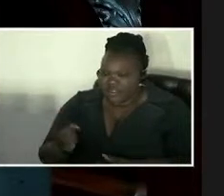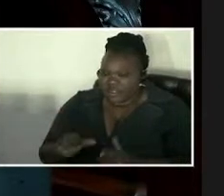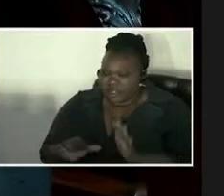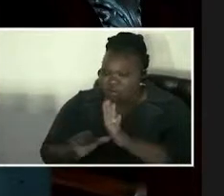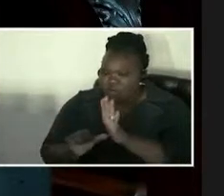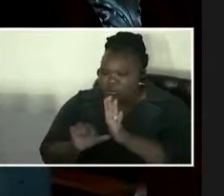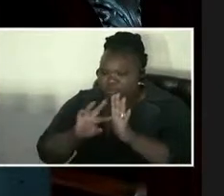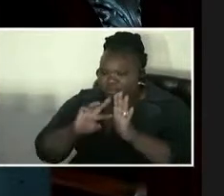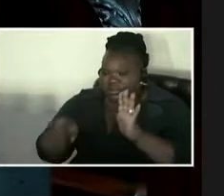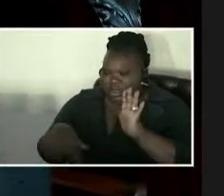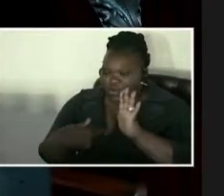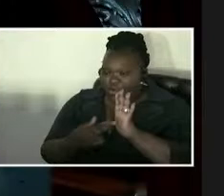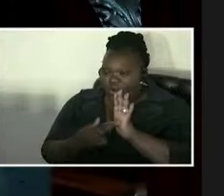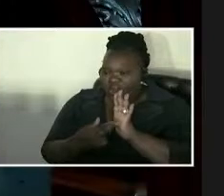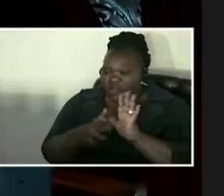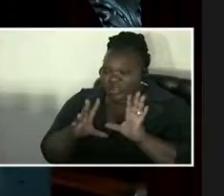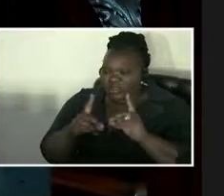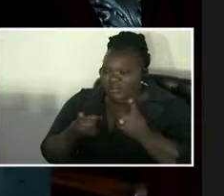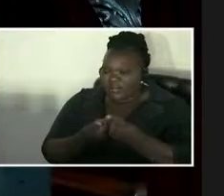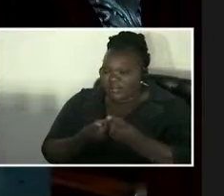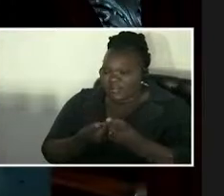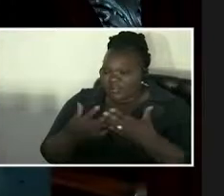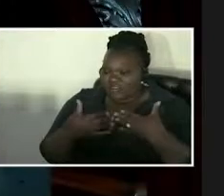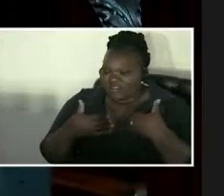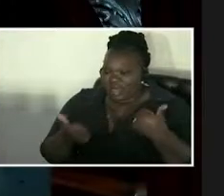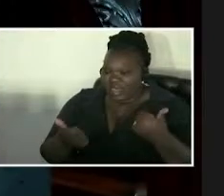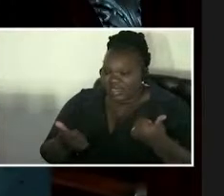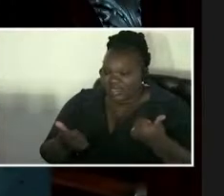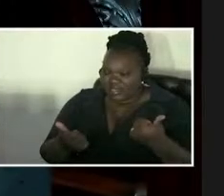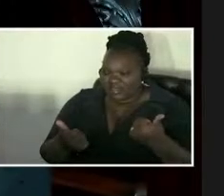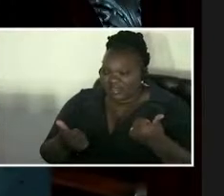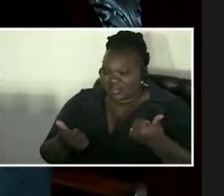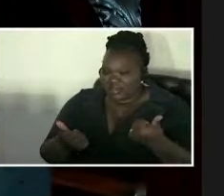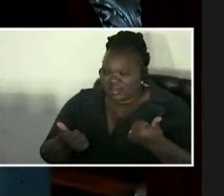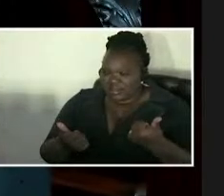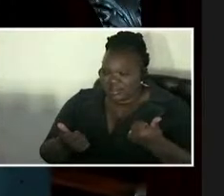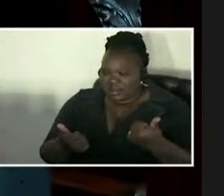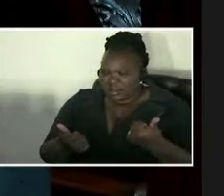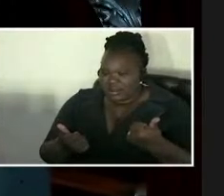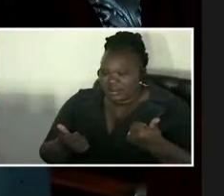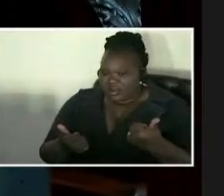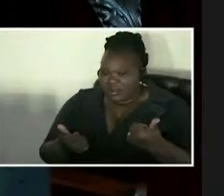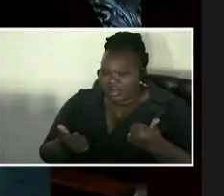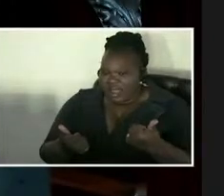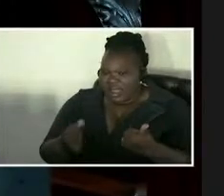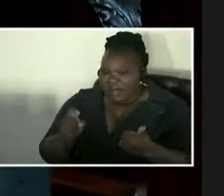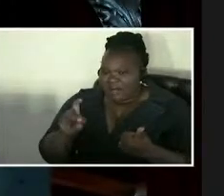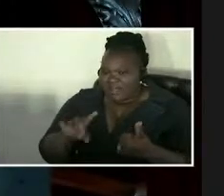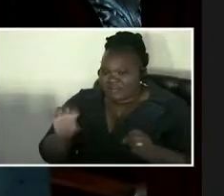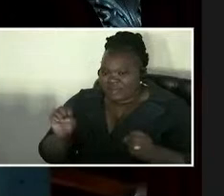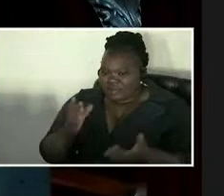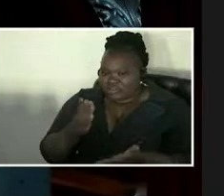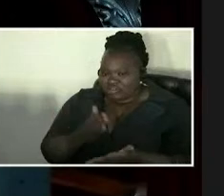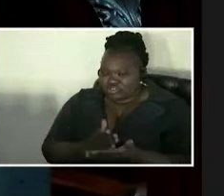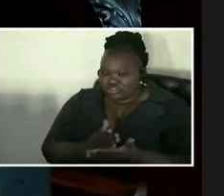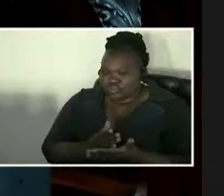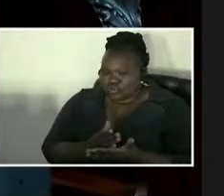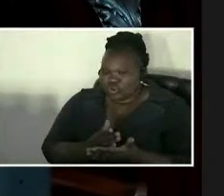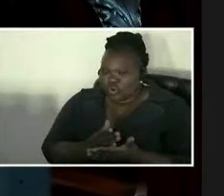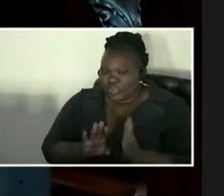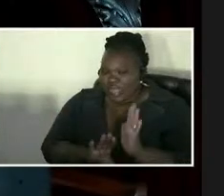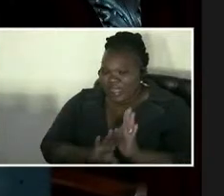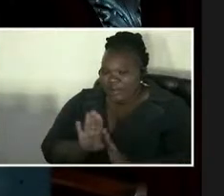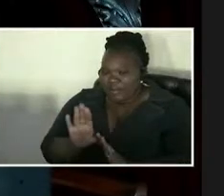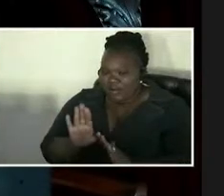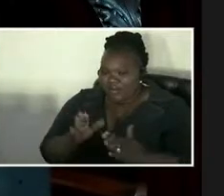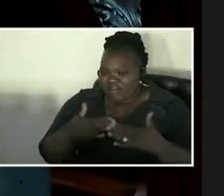the department of health and the mec is to advocate for improved health care and the factors